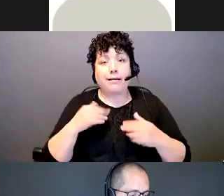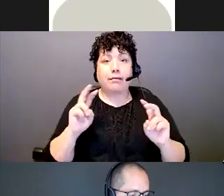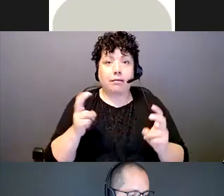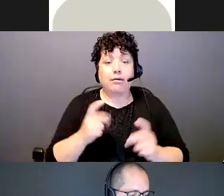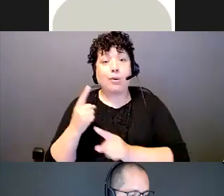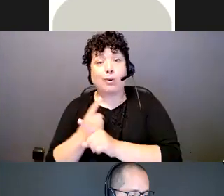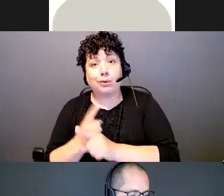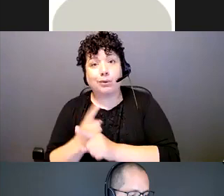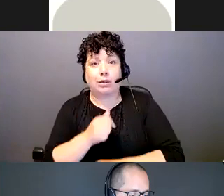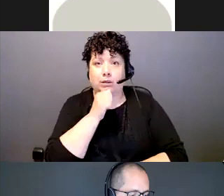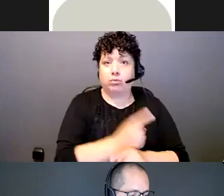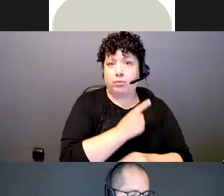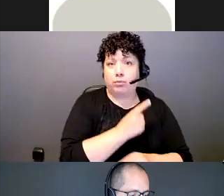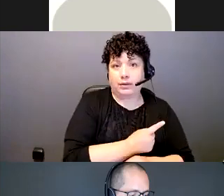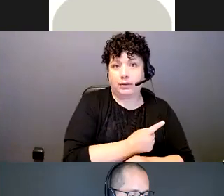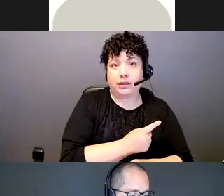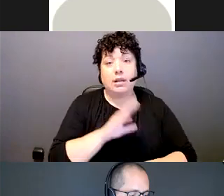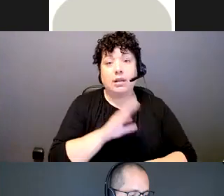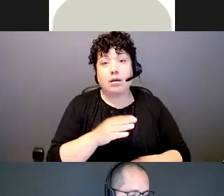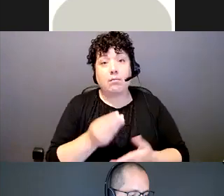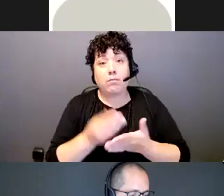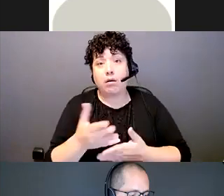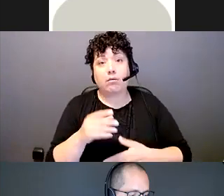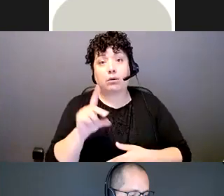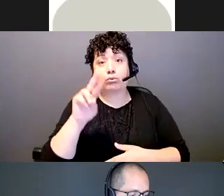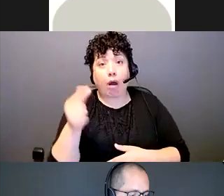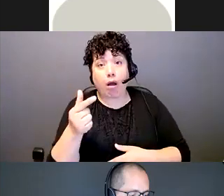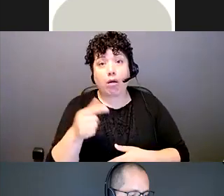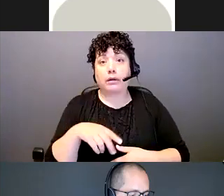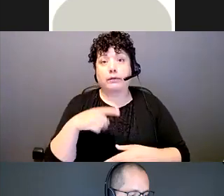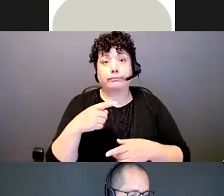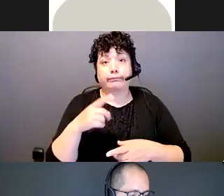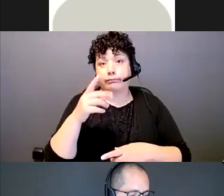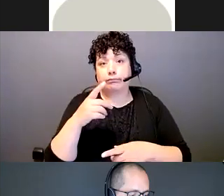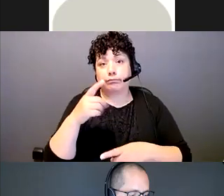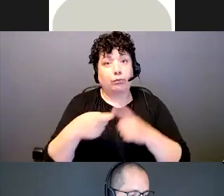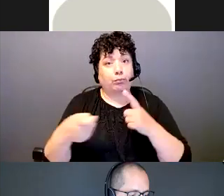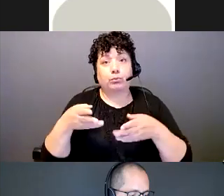enabling. The other is buying street drugs when the person runs out of their medications.